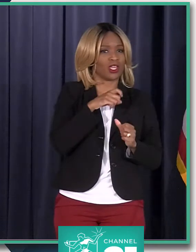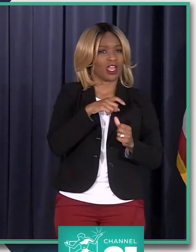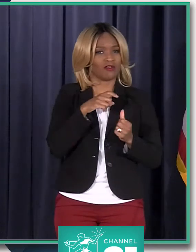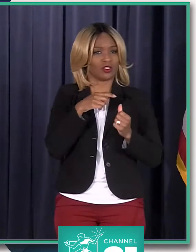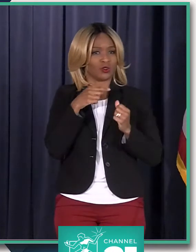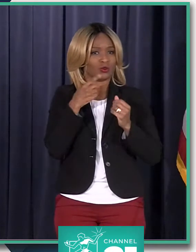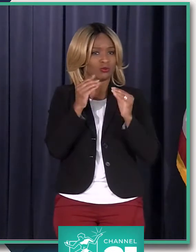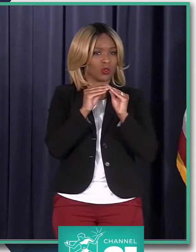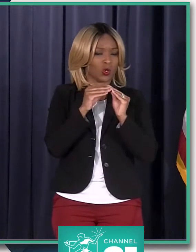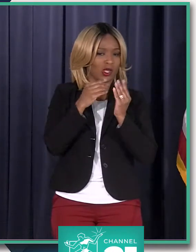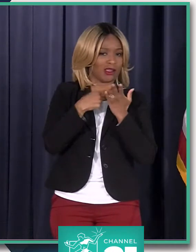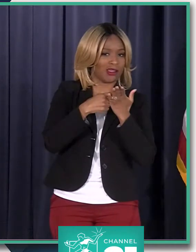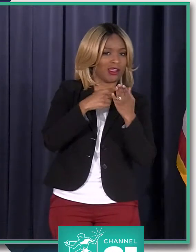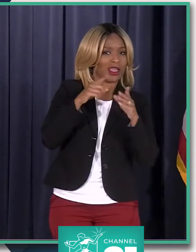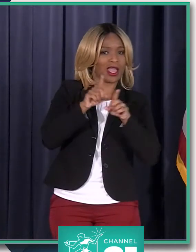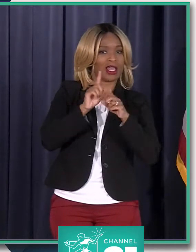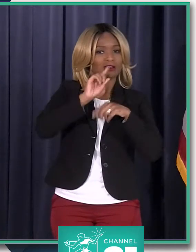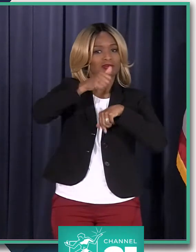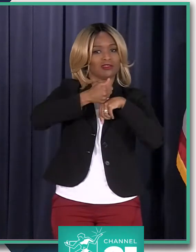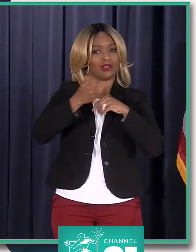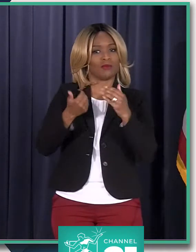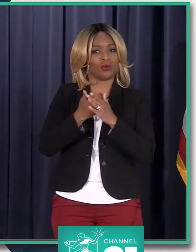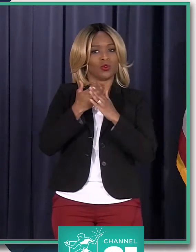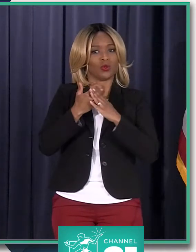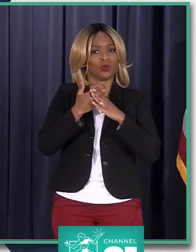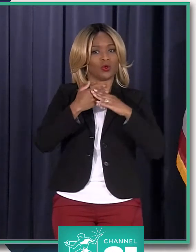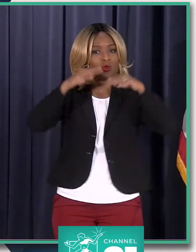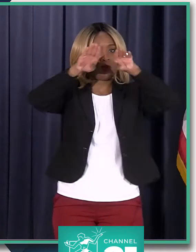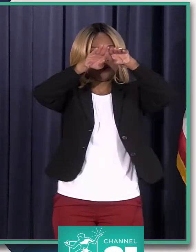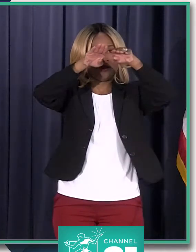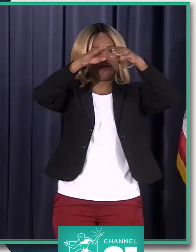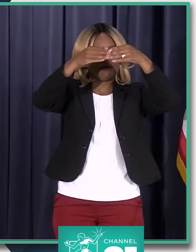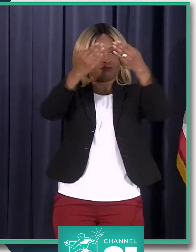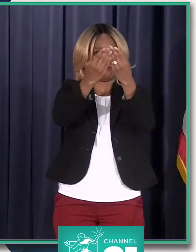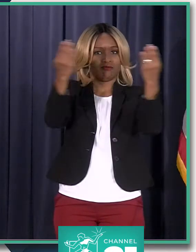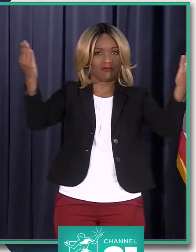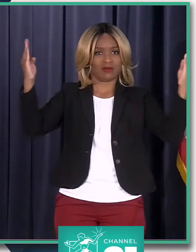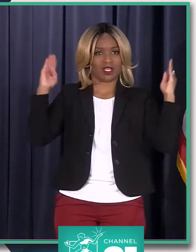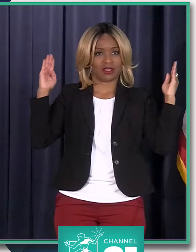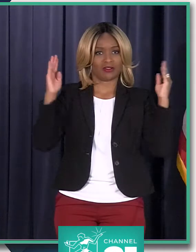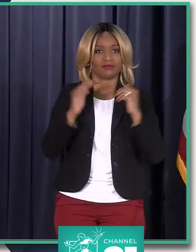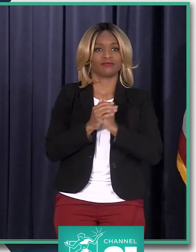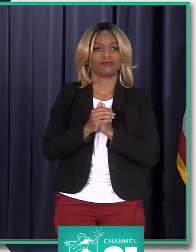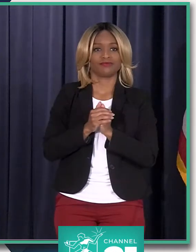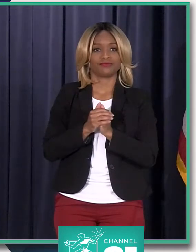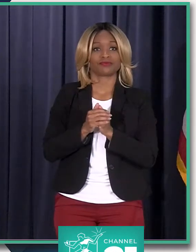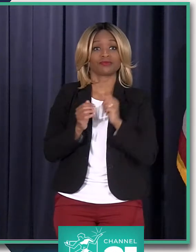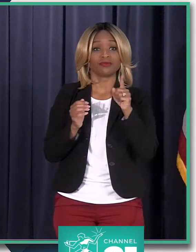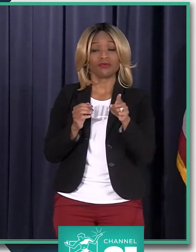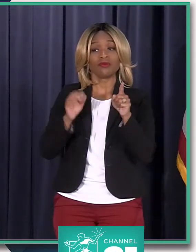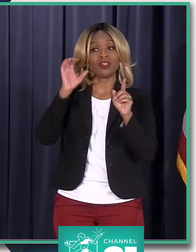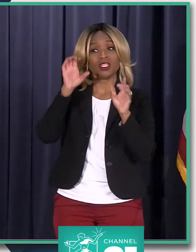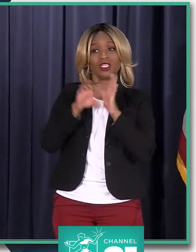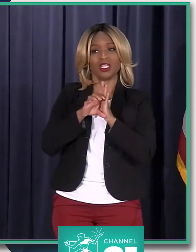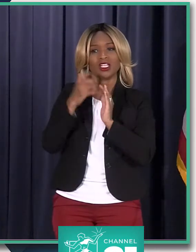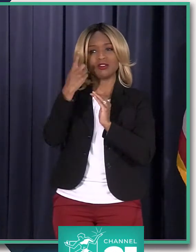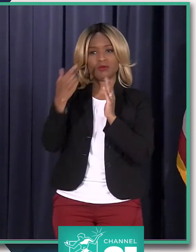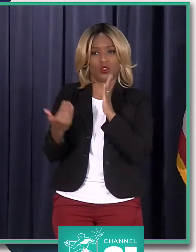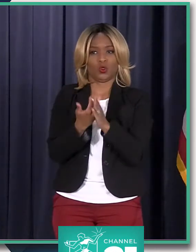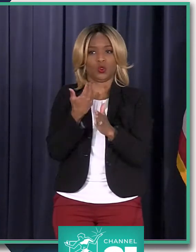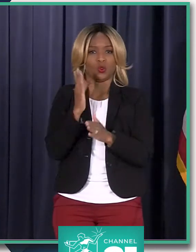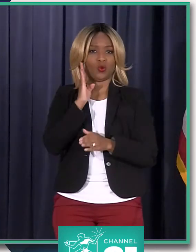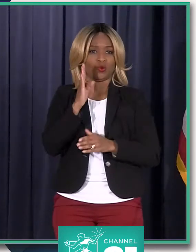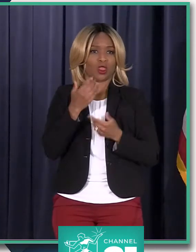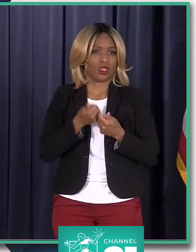put these barriers up, and I'll talk about that in a minute. Don't focus on the detail of this slide. I want you to see that this is something new that we're going to try.